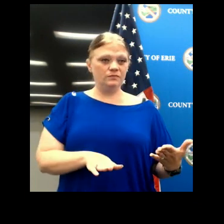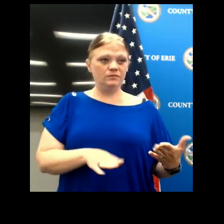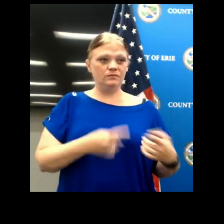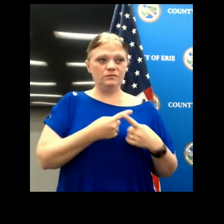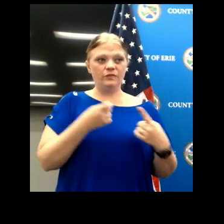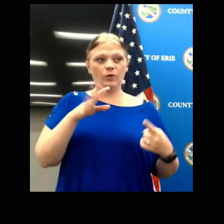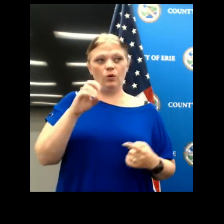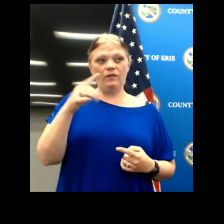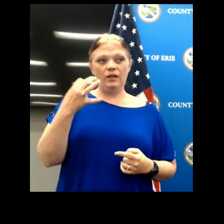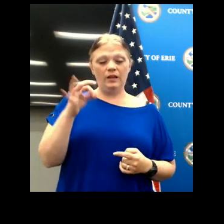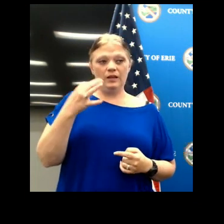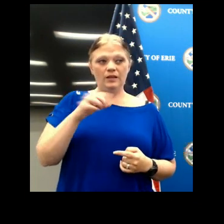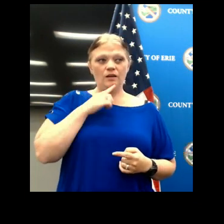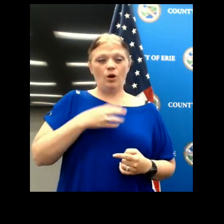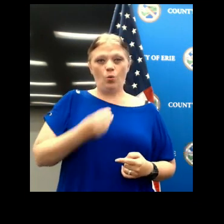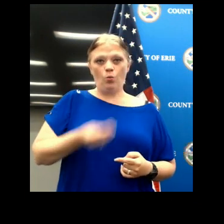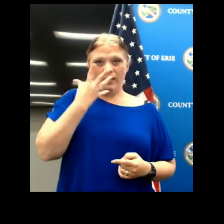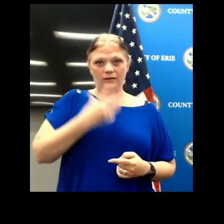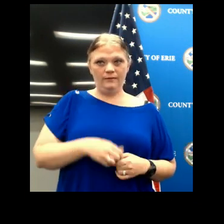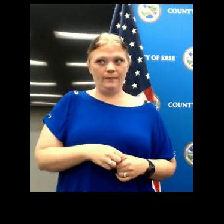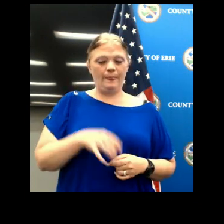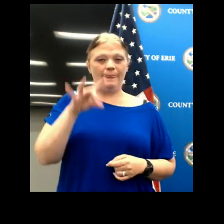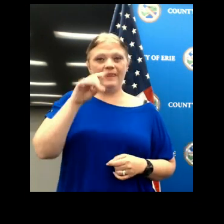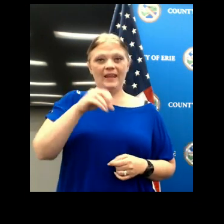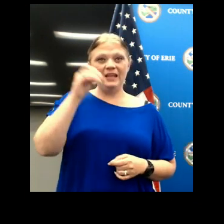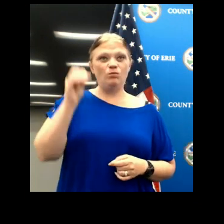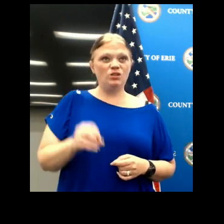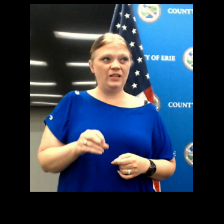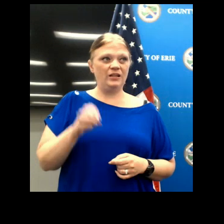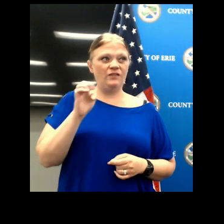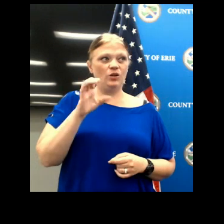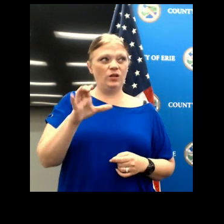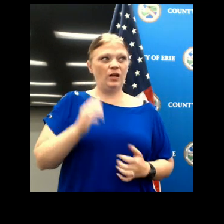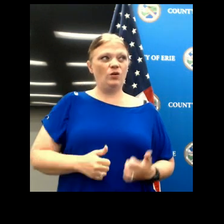from COVID-19 are white, and about 80% of Erie